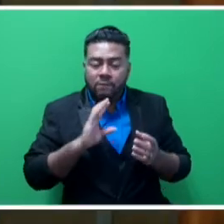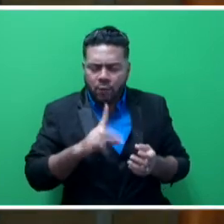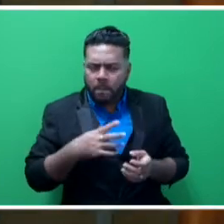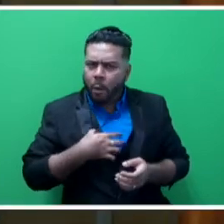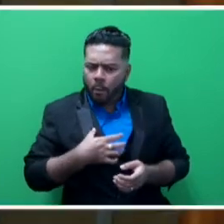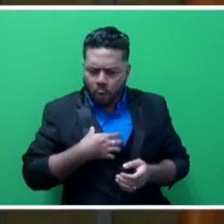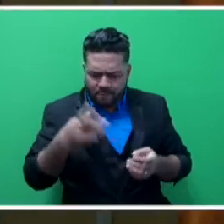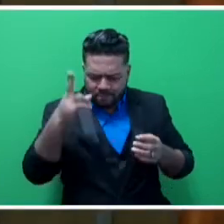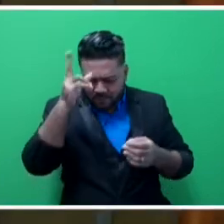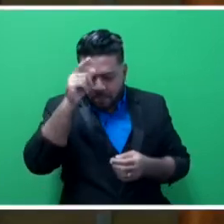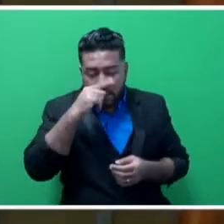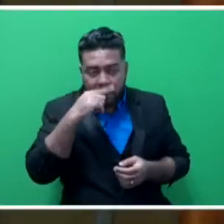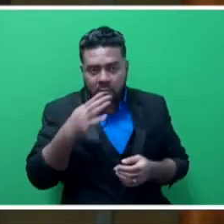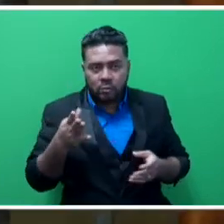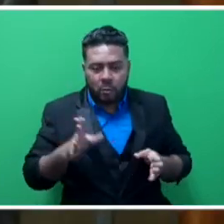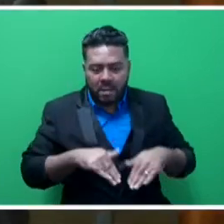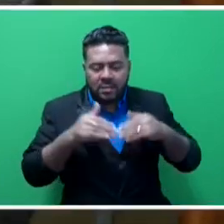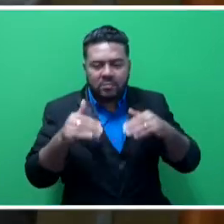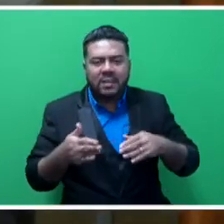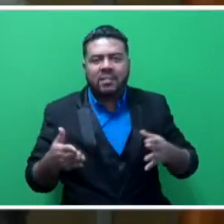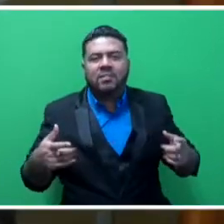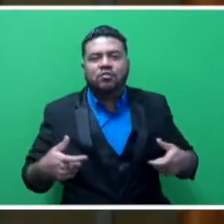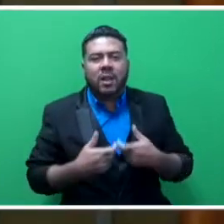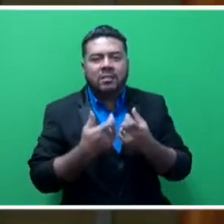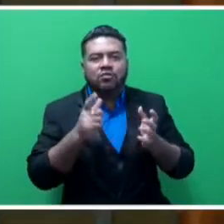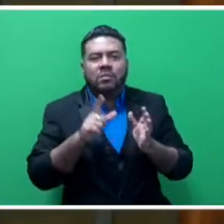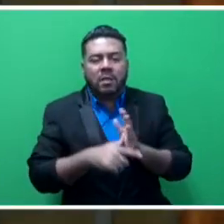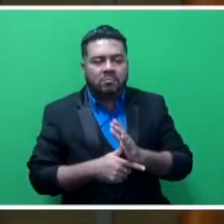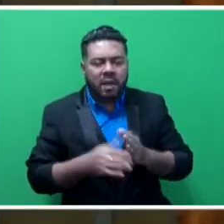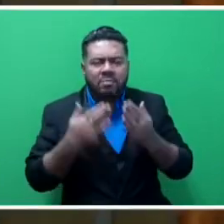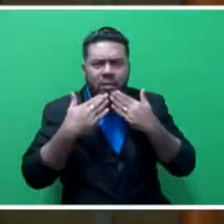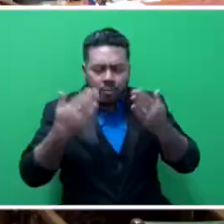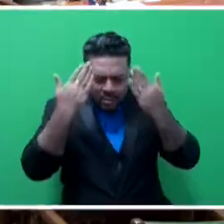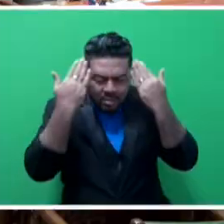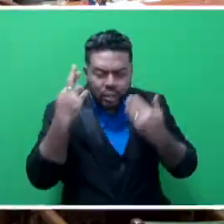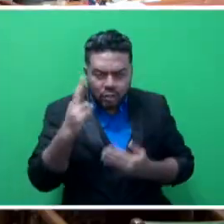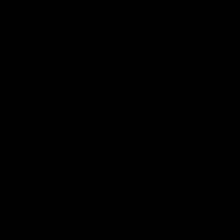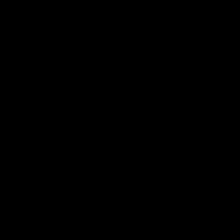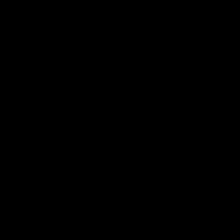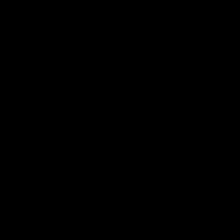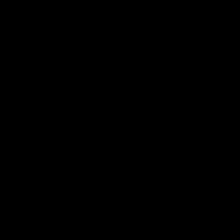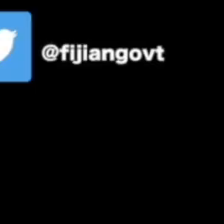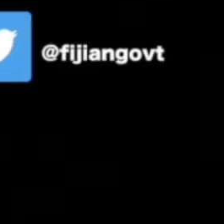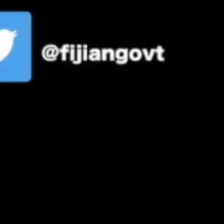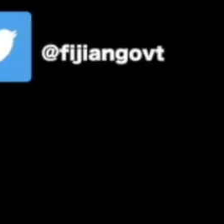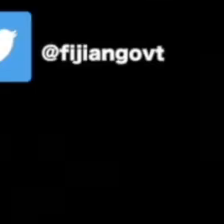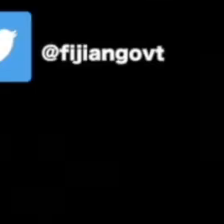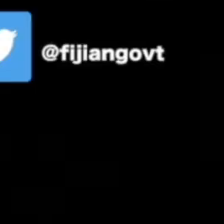participate during this challenging time. I thank you, Mr. Speaker.